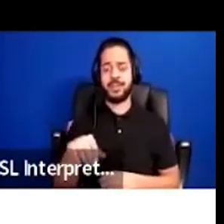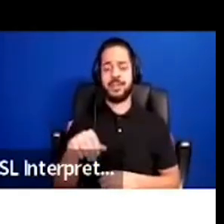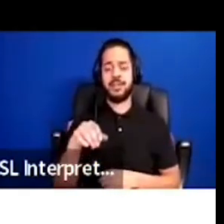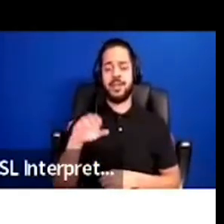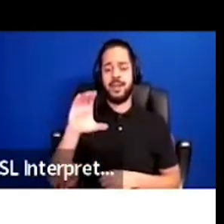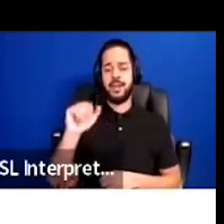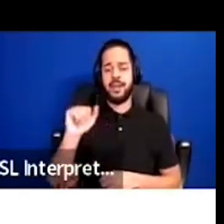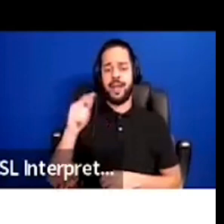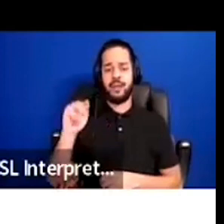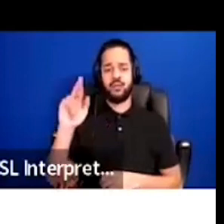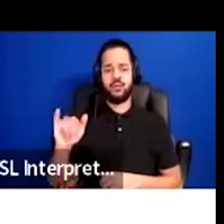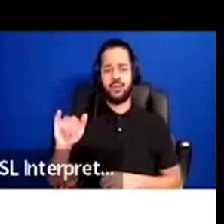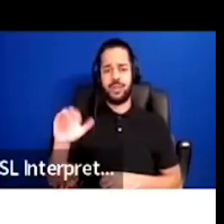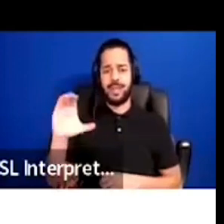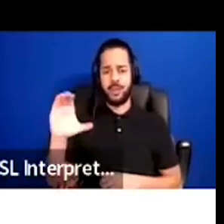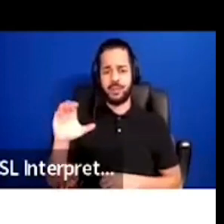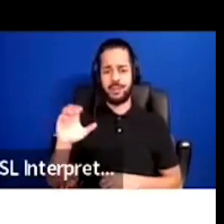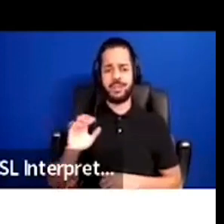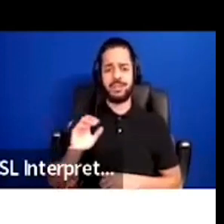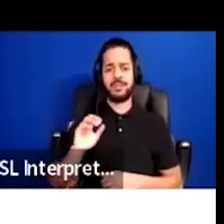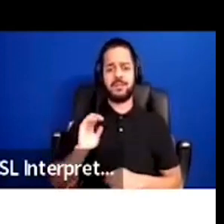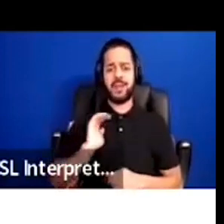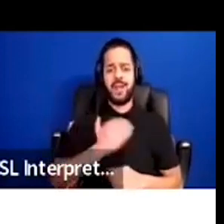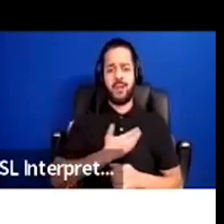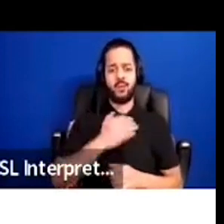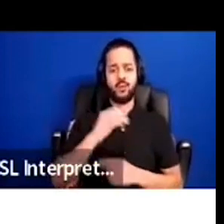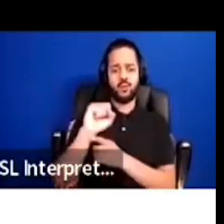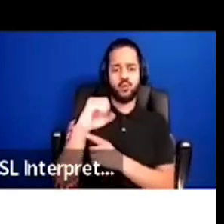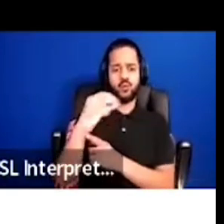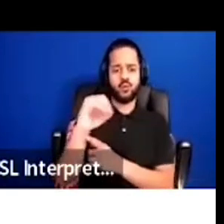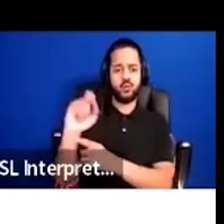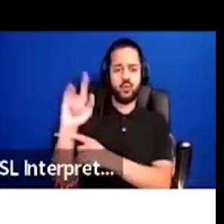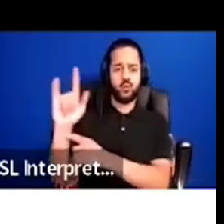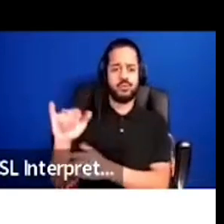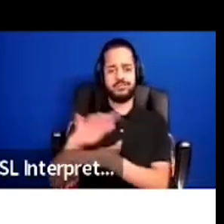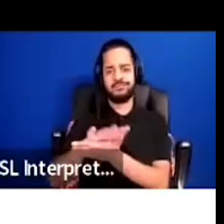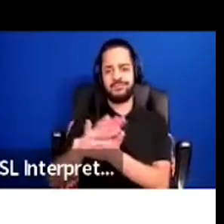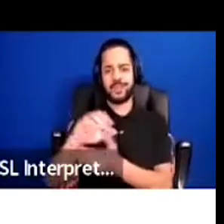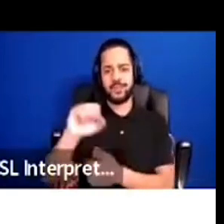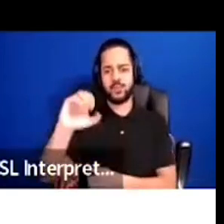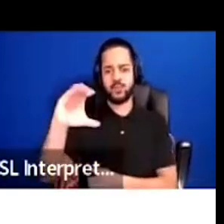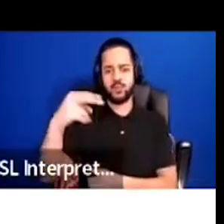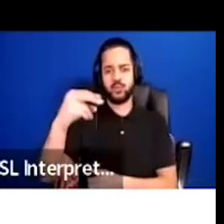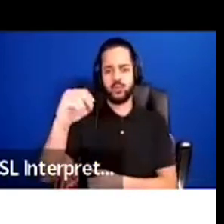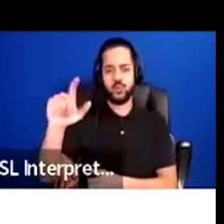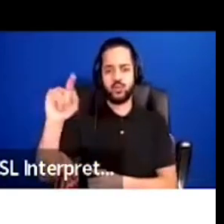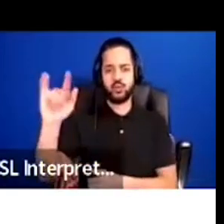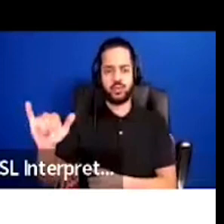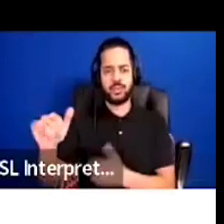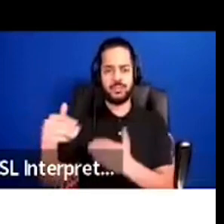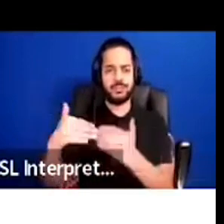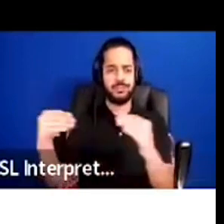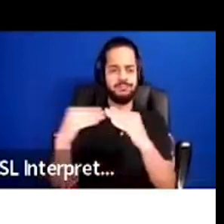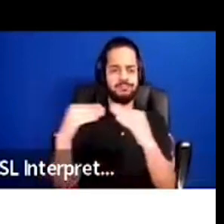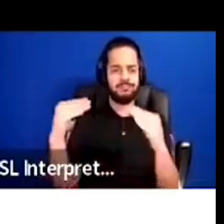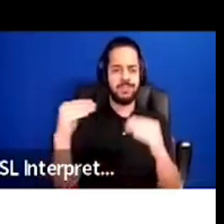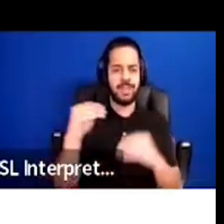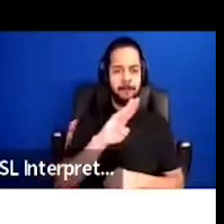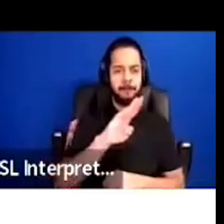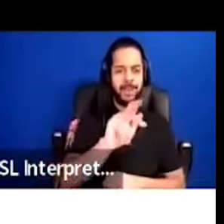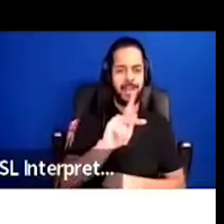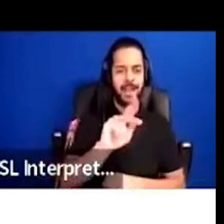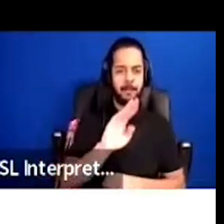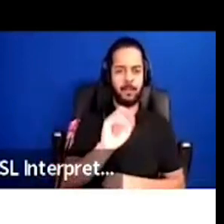is Schoology, which is similar to Blackboard or Brightspace, anything that counties use. We've